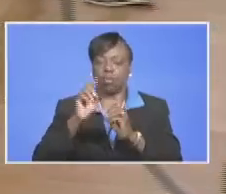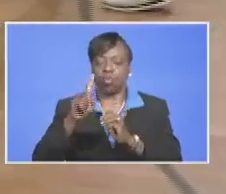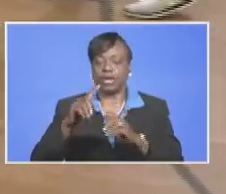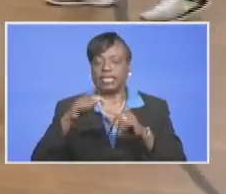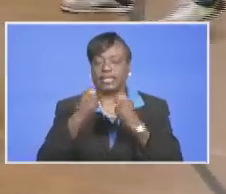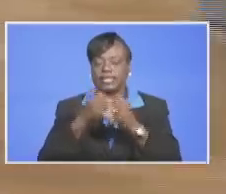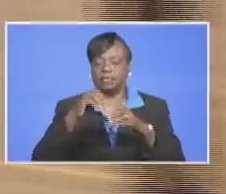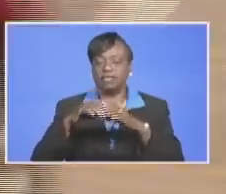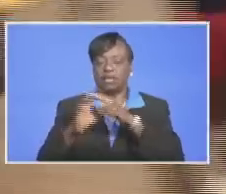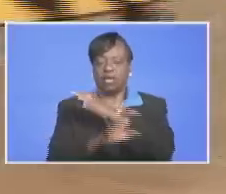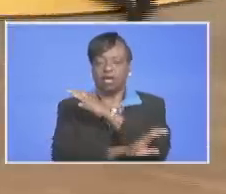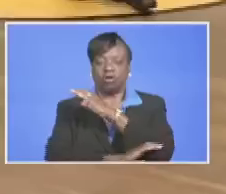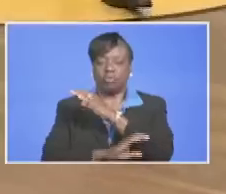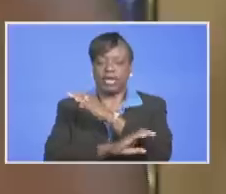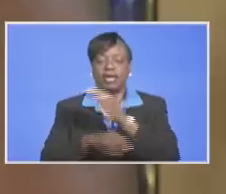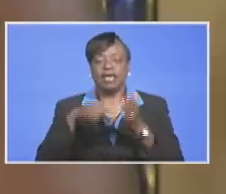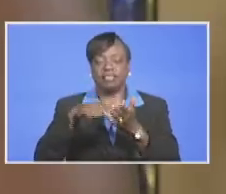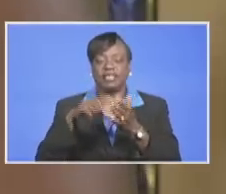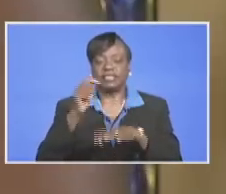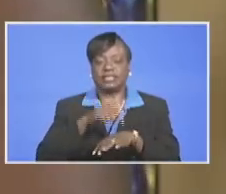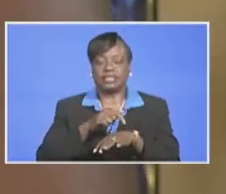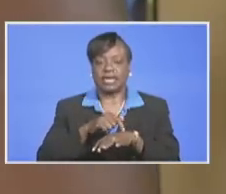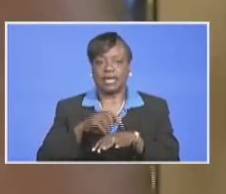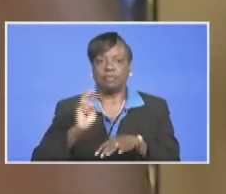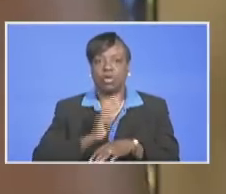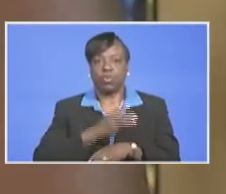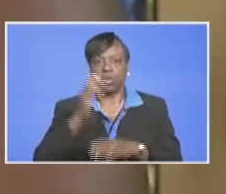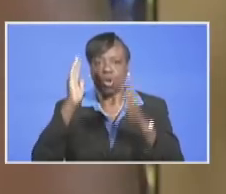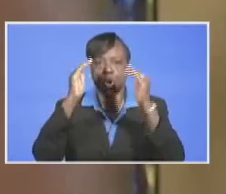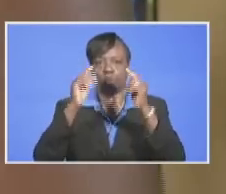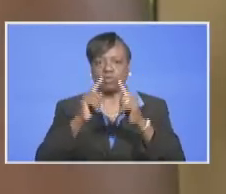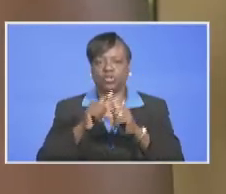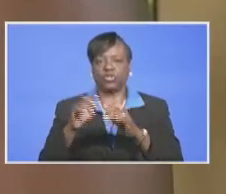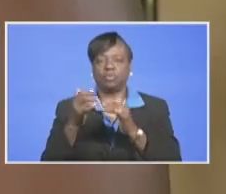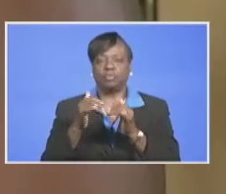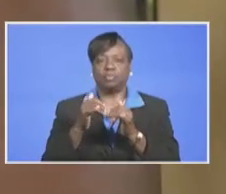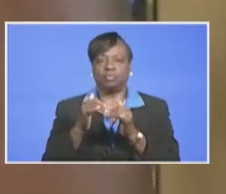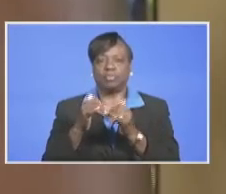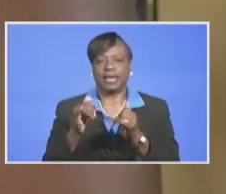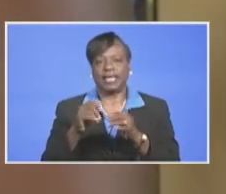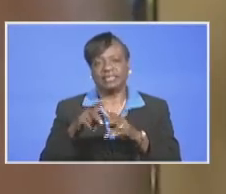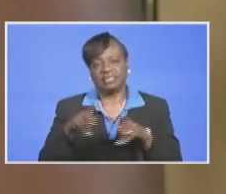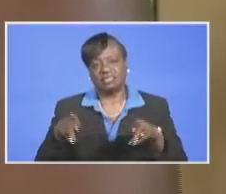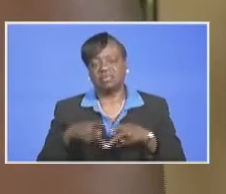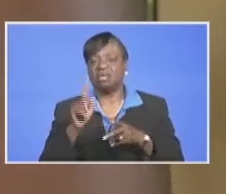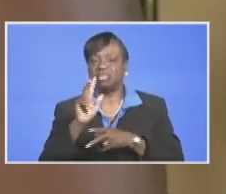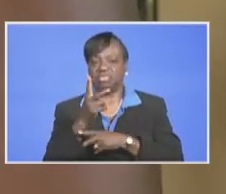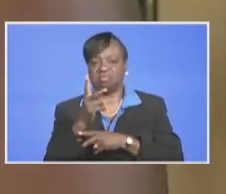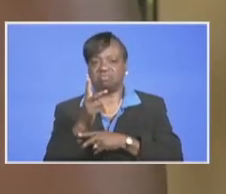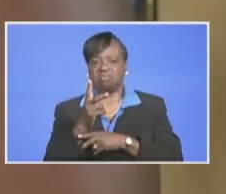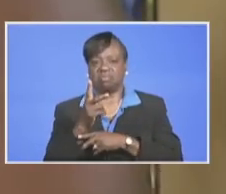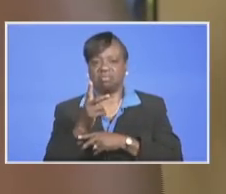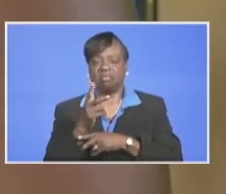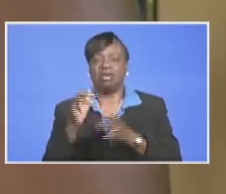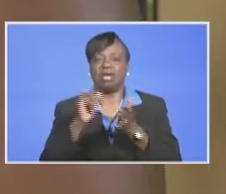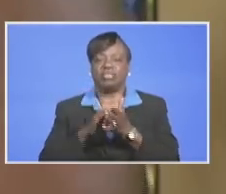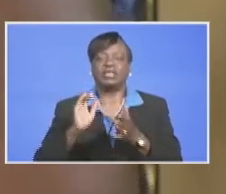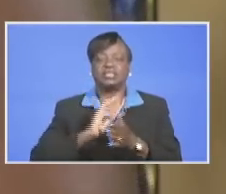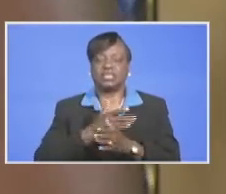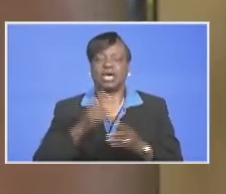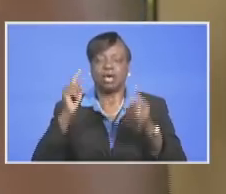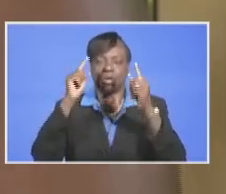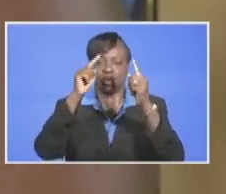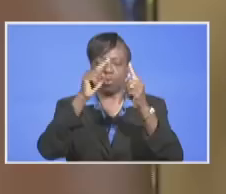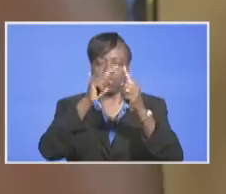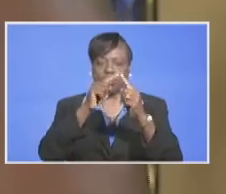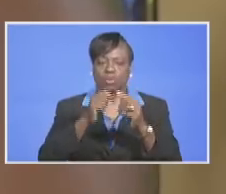Caribbean. This time around, we hope to place at least third. That is our goal, and moving forward, you know,